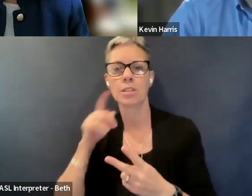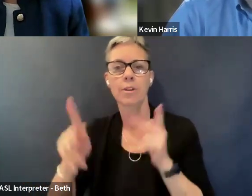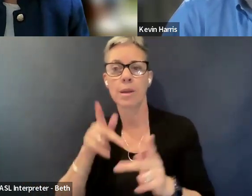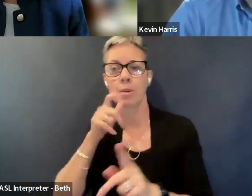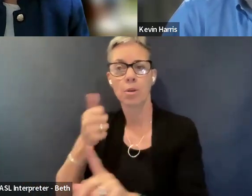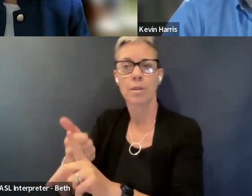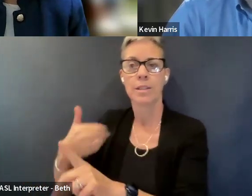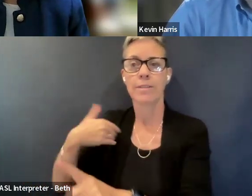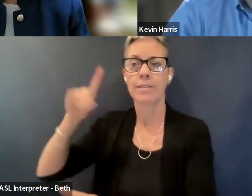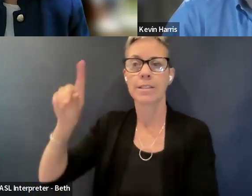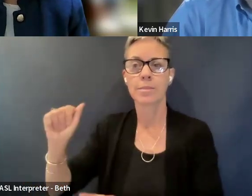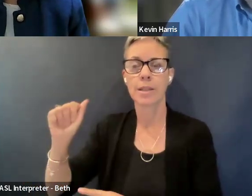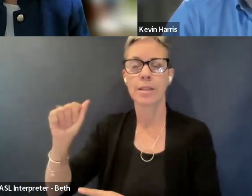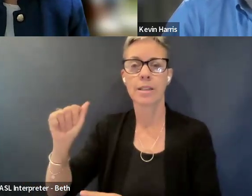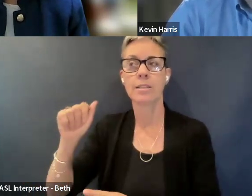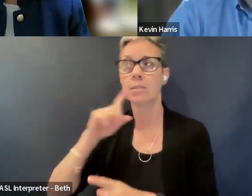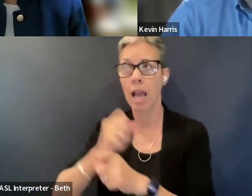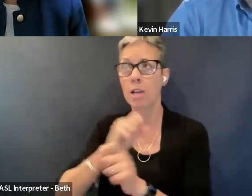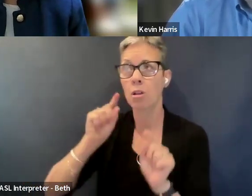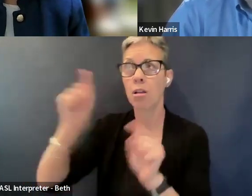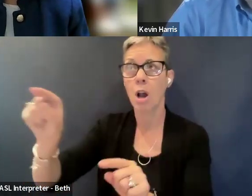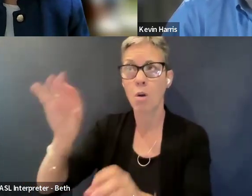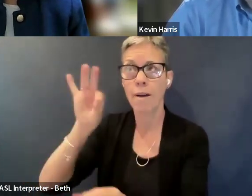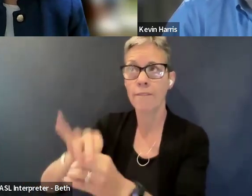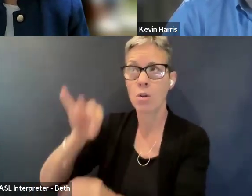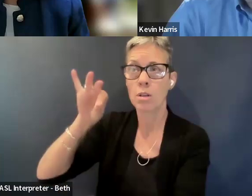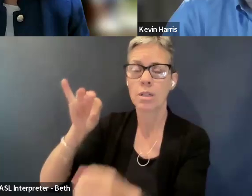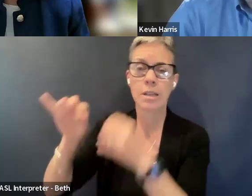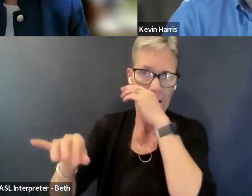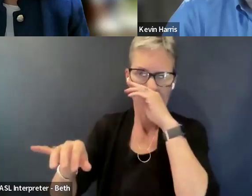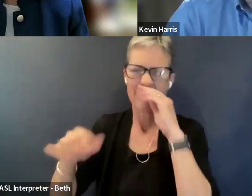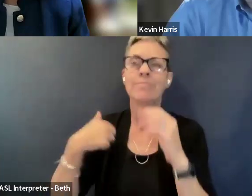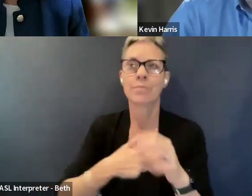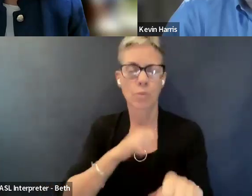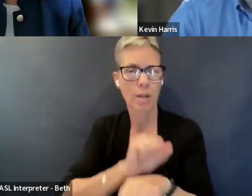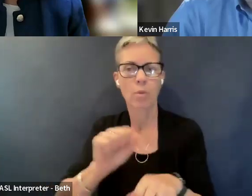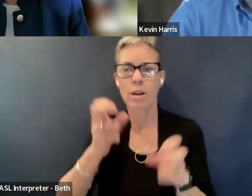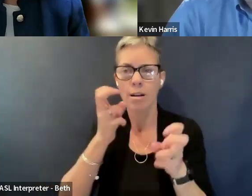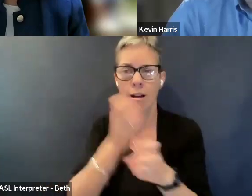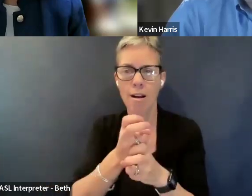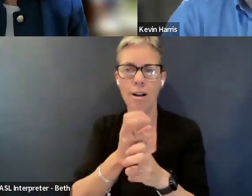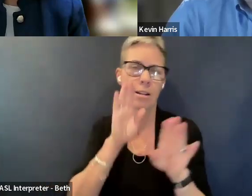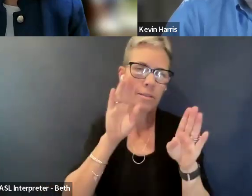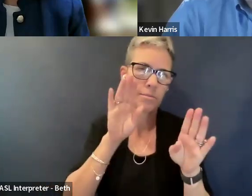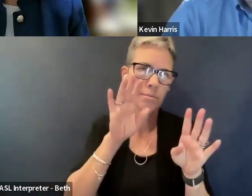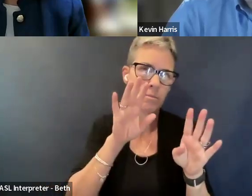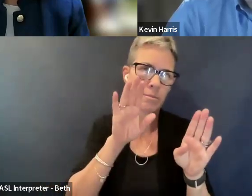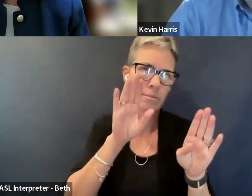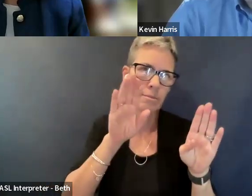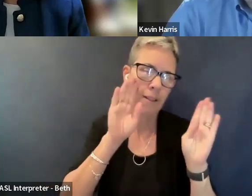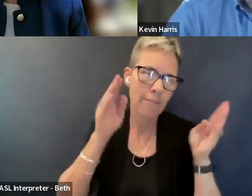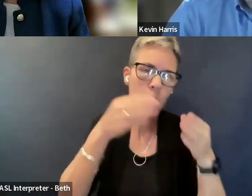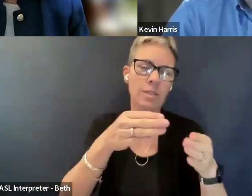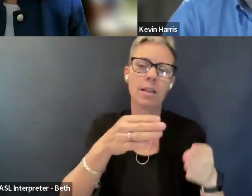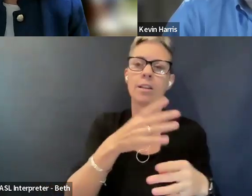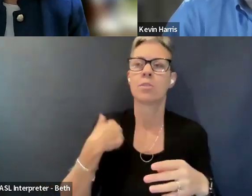disabilities to get to polling places is something that we work hard on monitoring every year. We work with the Secretary of State's office